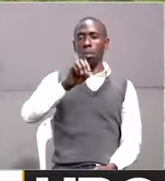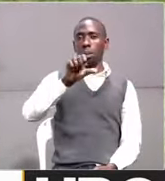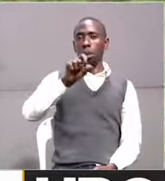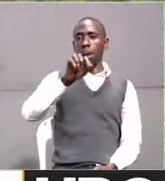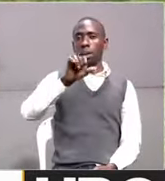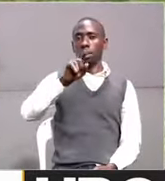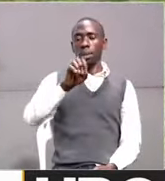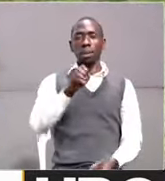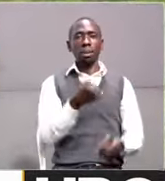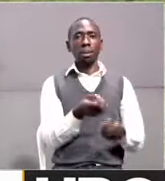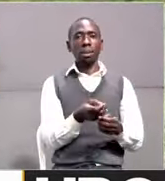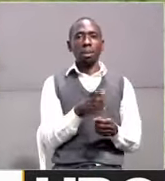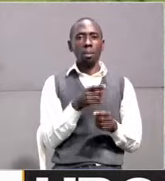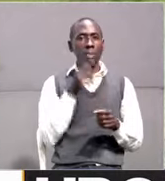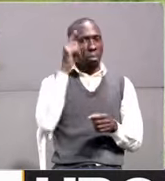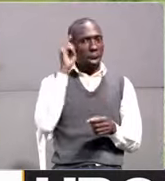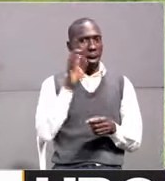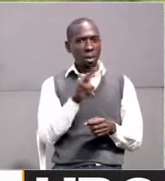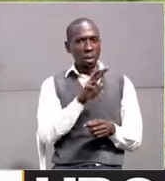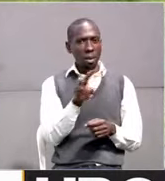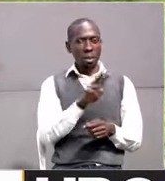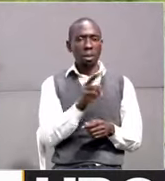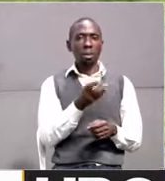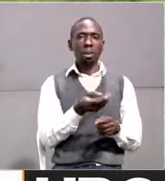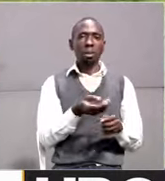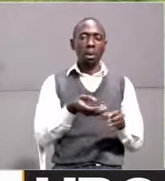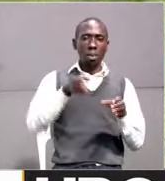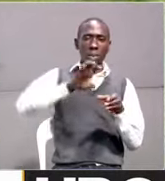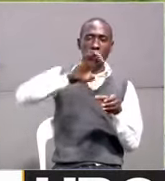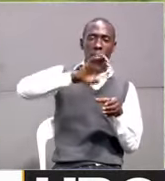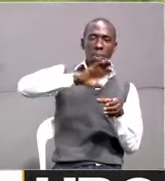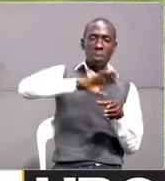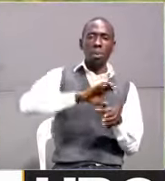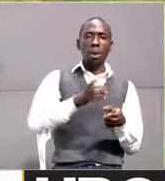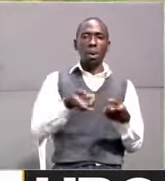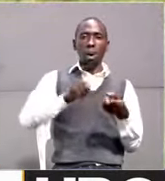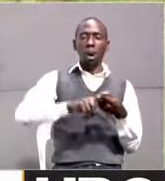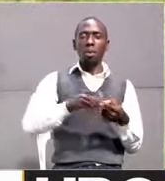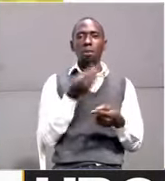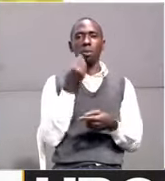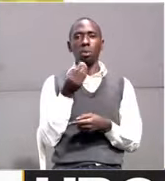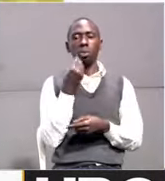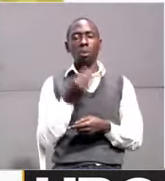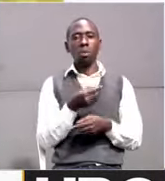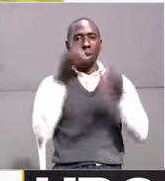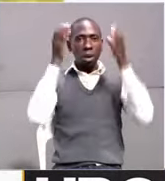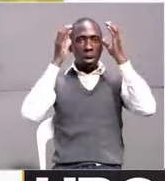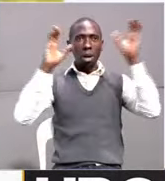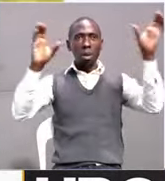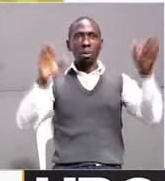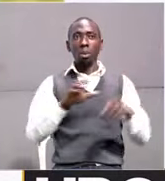to add to the feeds. So therefore, there,